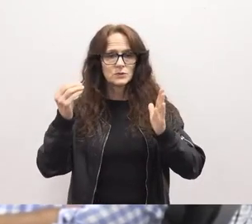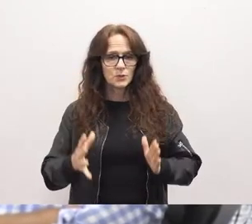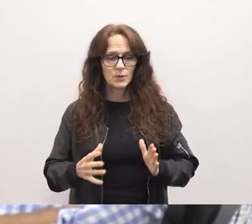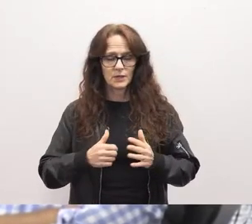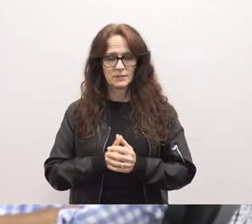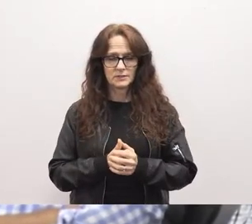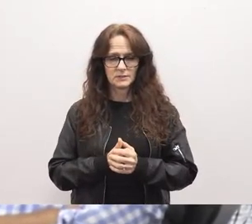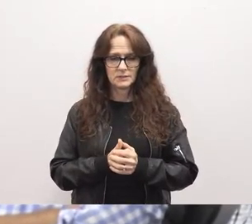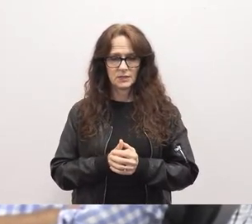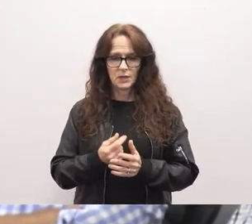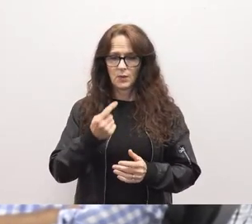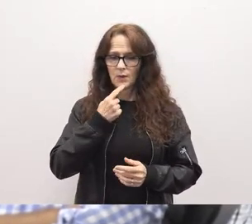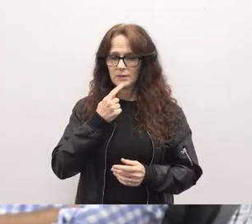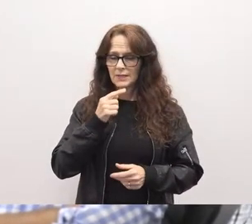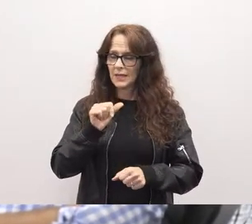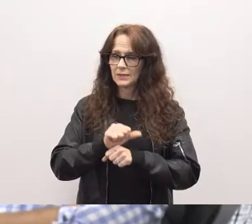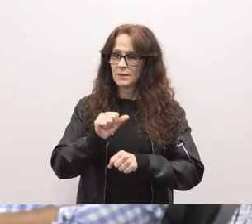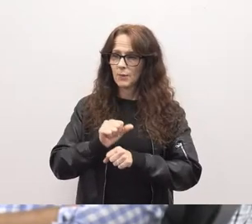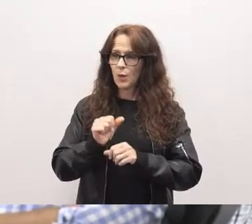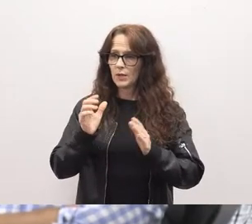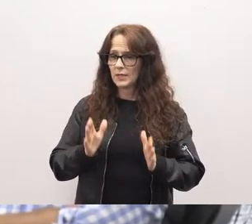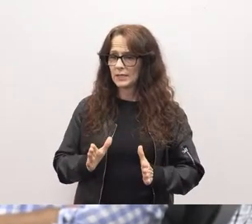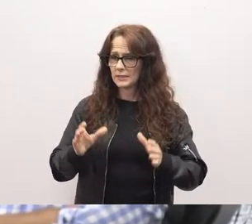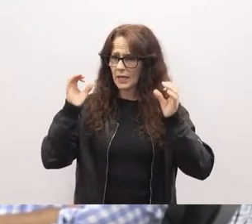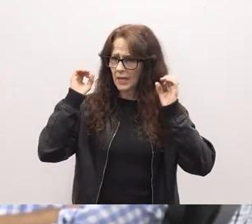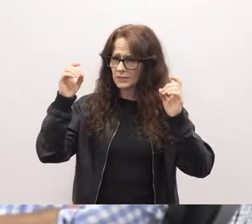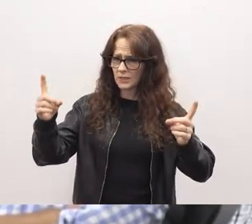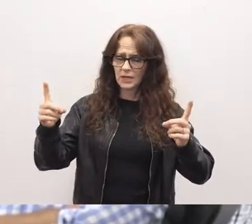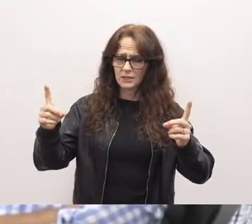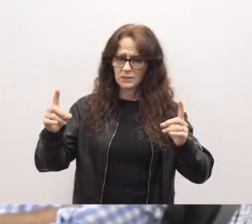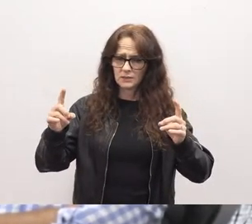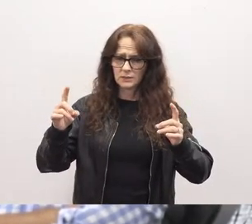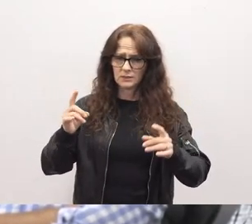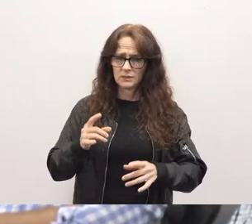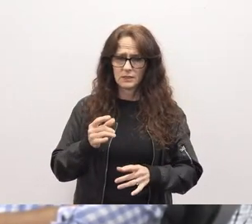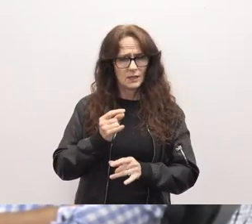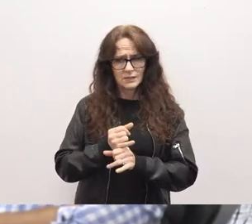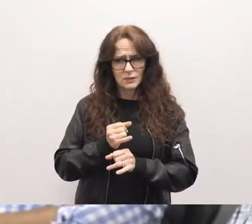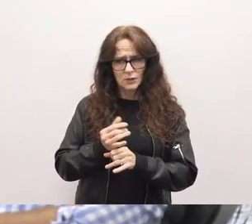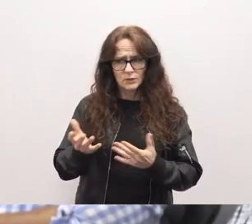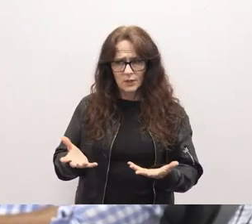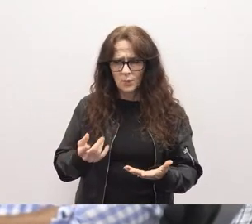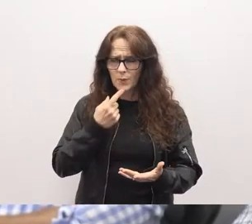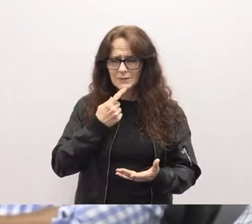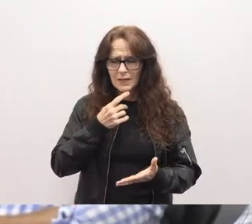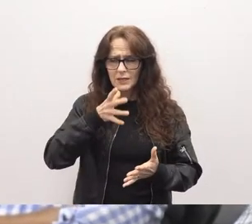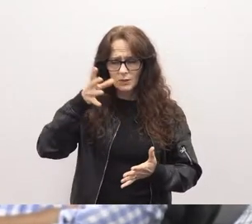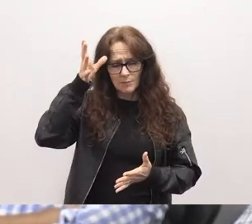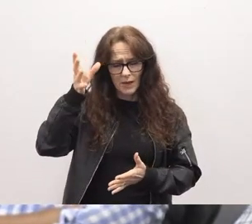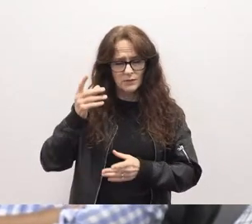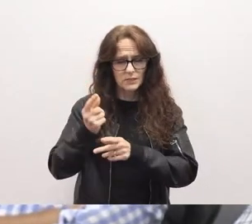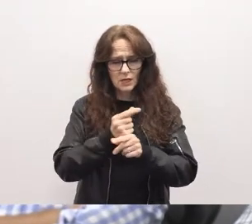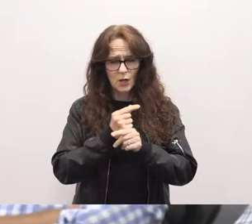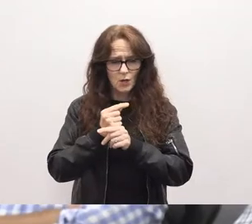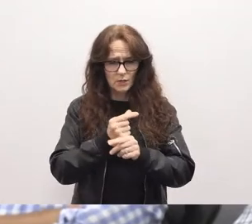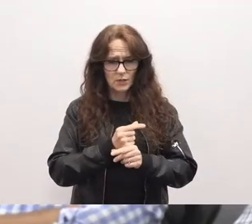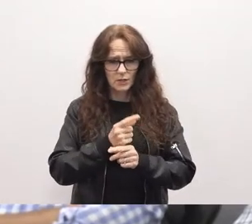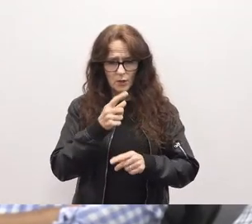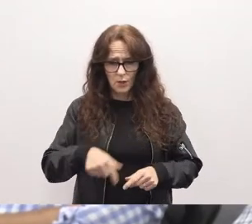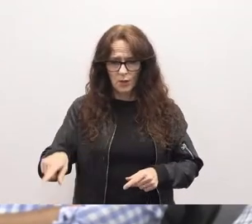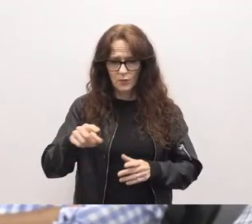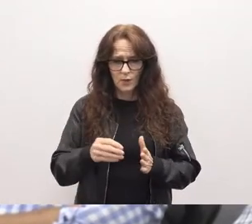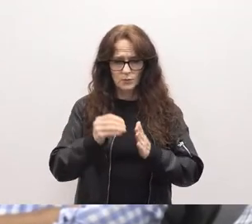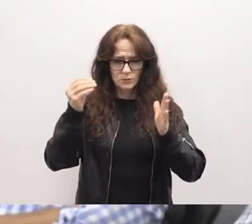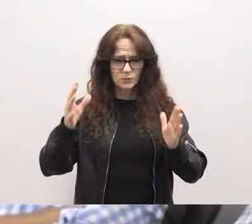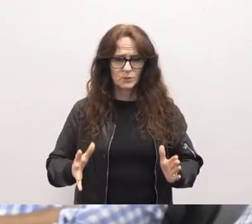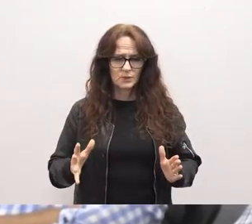What does this say to students and employees in the educational institution? What does it say to parents and guardians of those students?